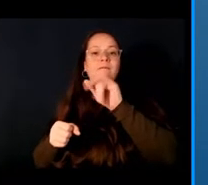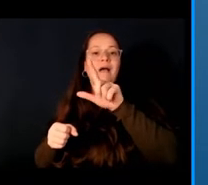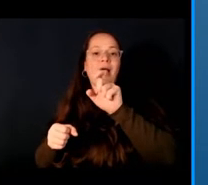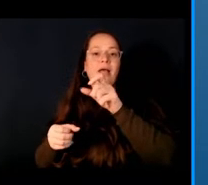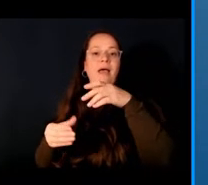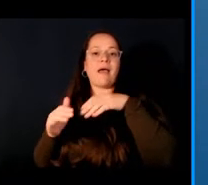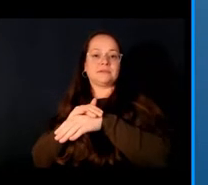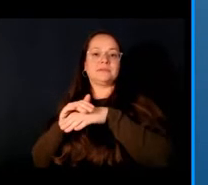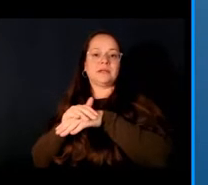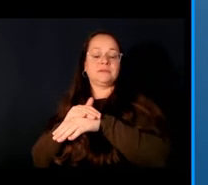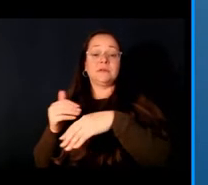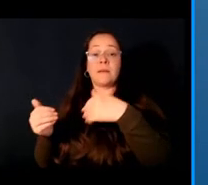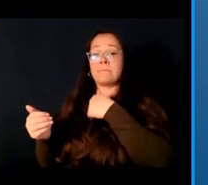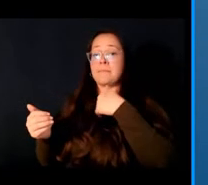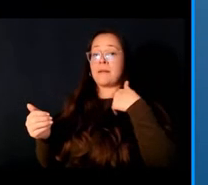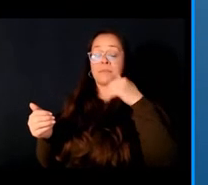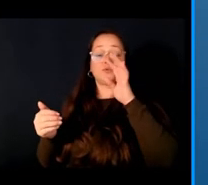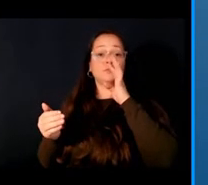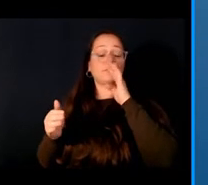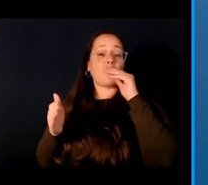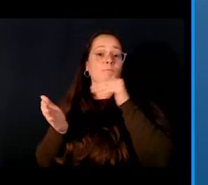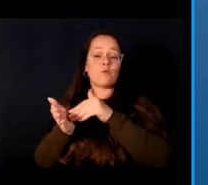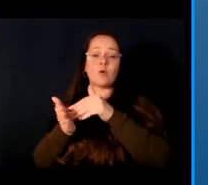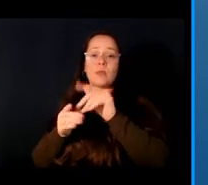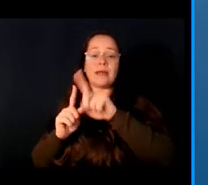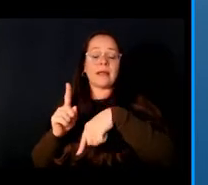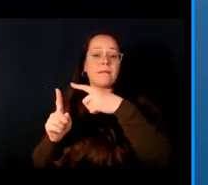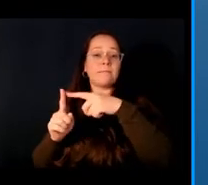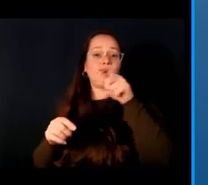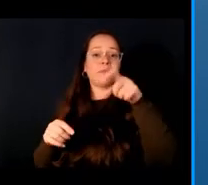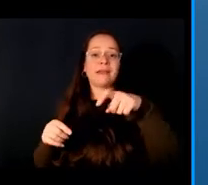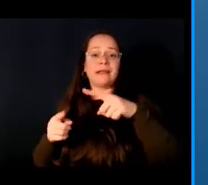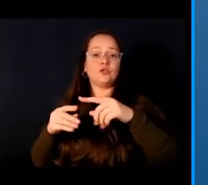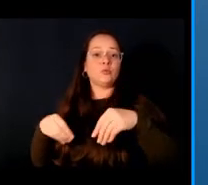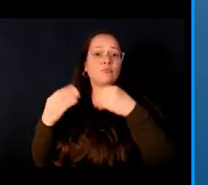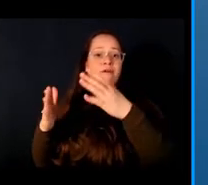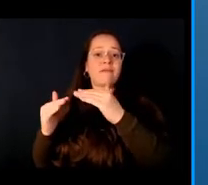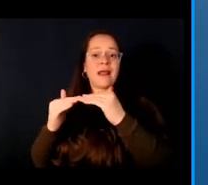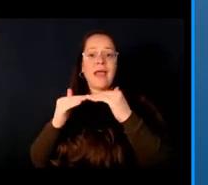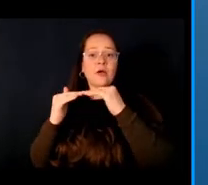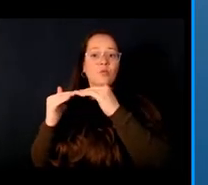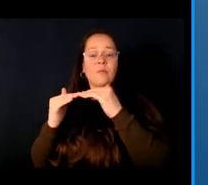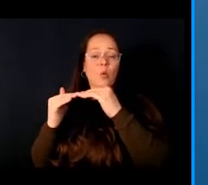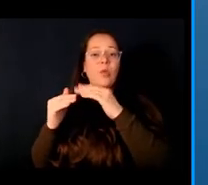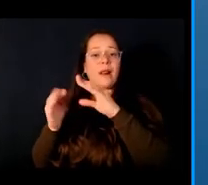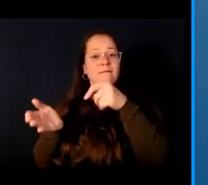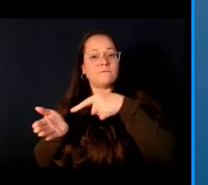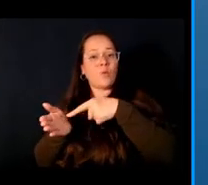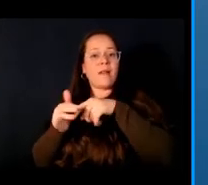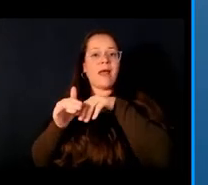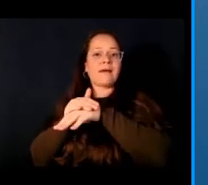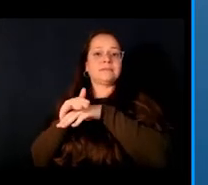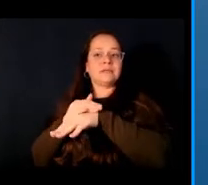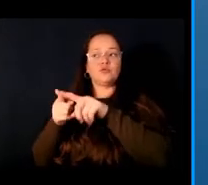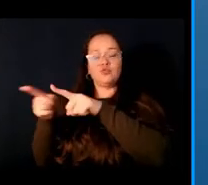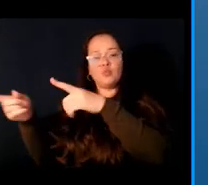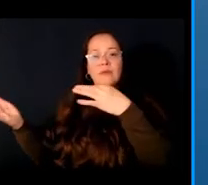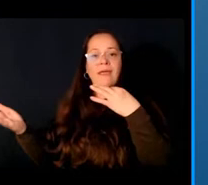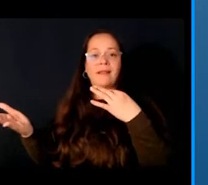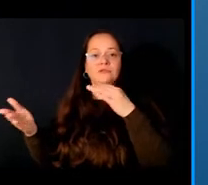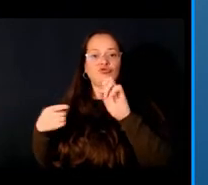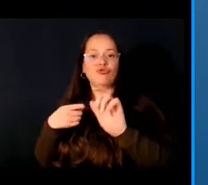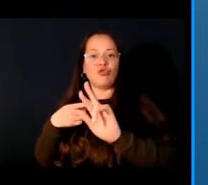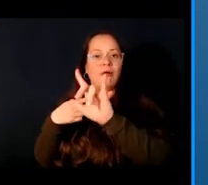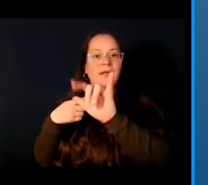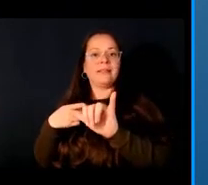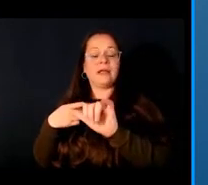members spoke so frequently about the need to provide Equitable and affordable access to candidates early on